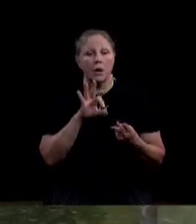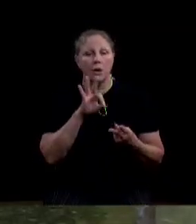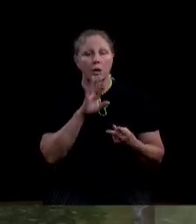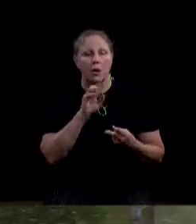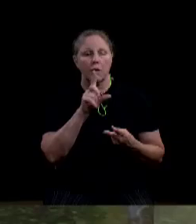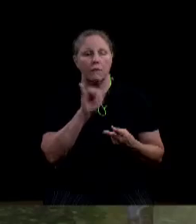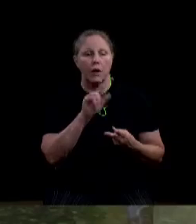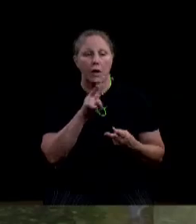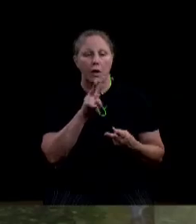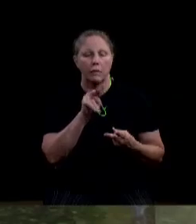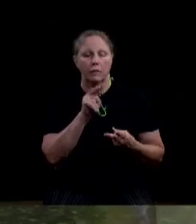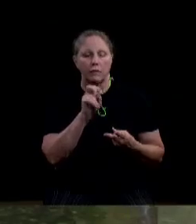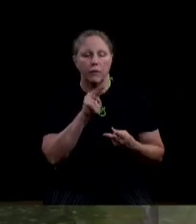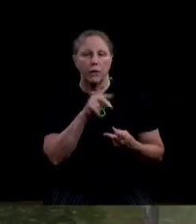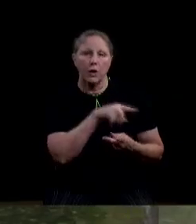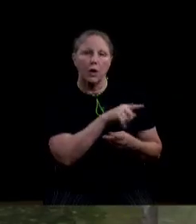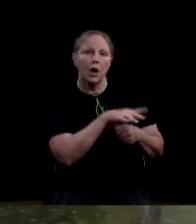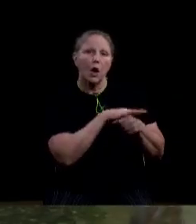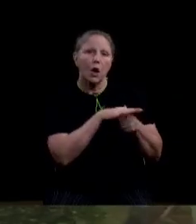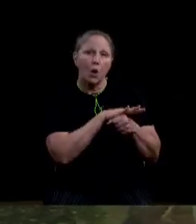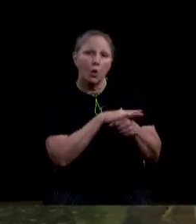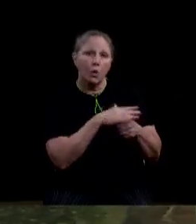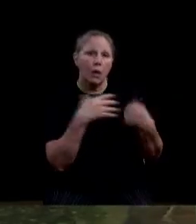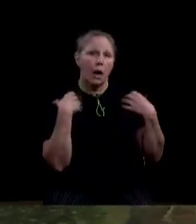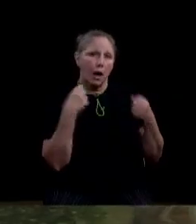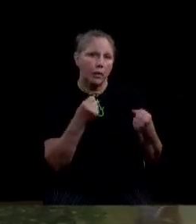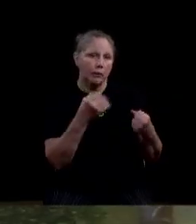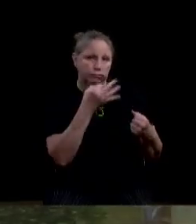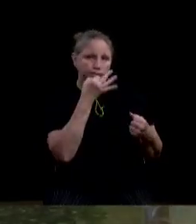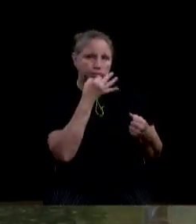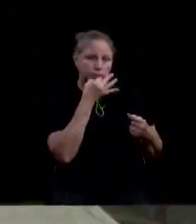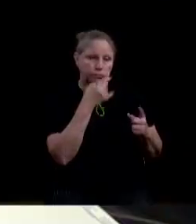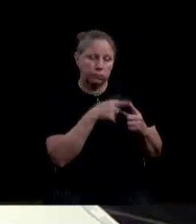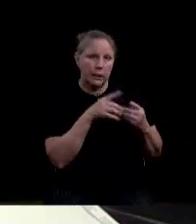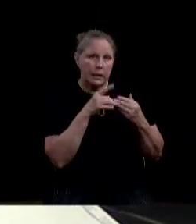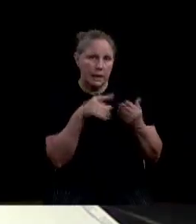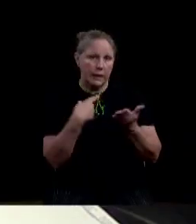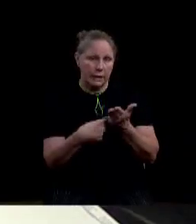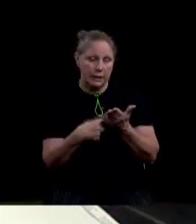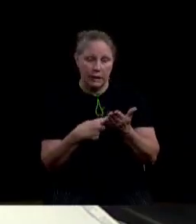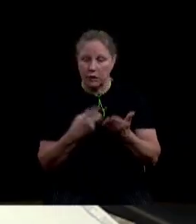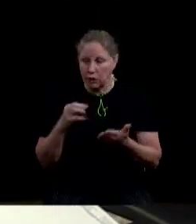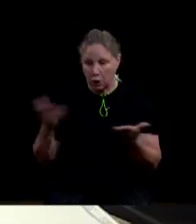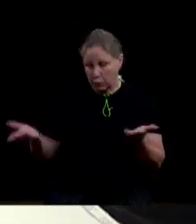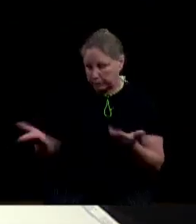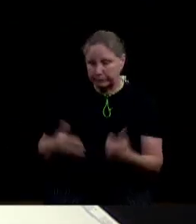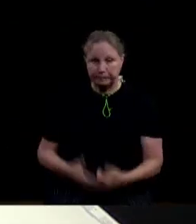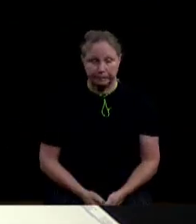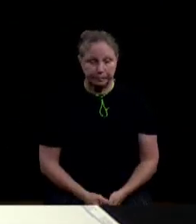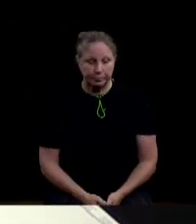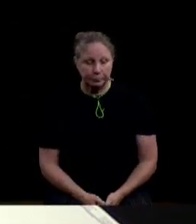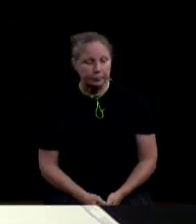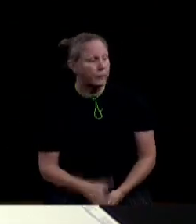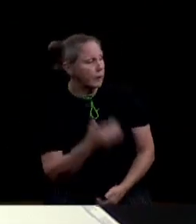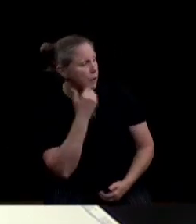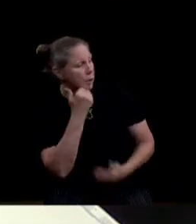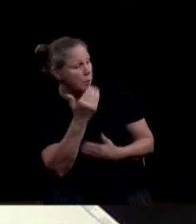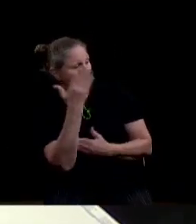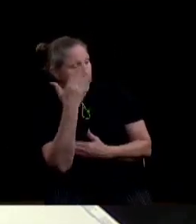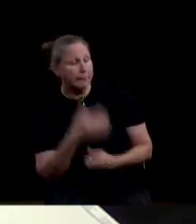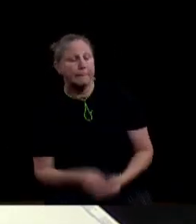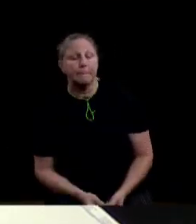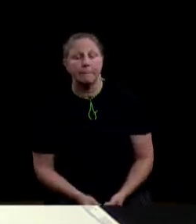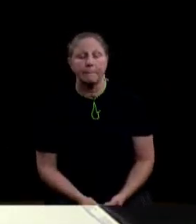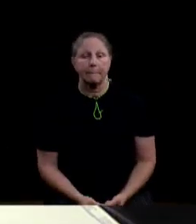authority, to lead this discussion. Doctors? Good morning. Oops. Good morning.